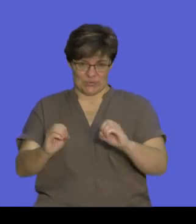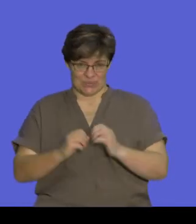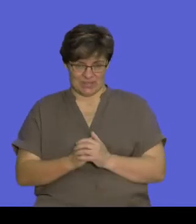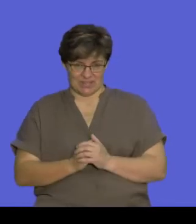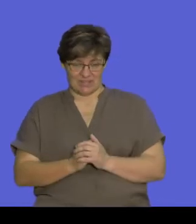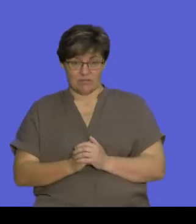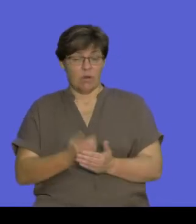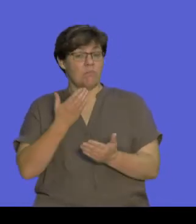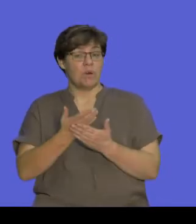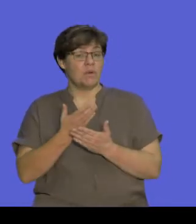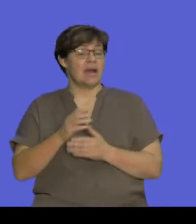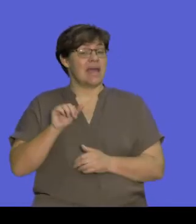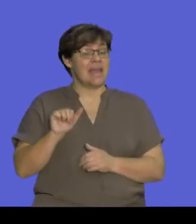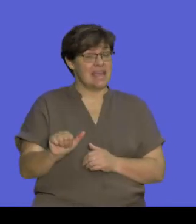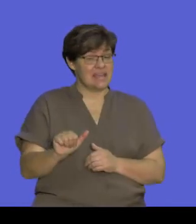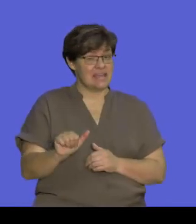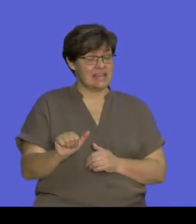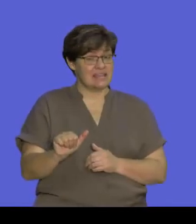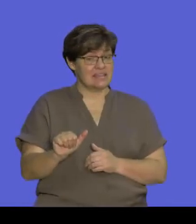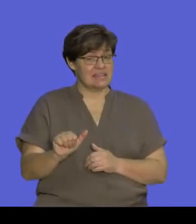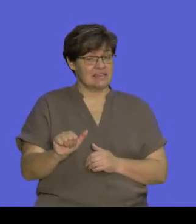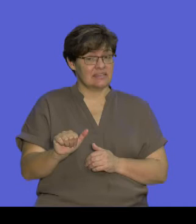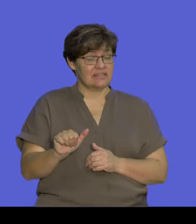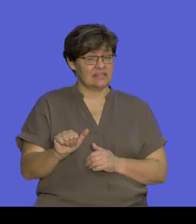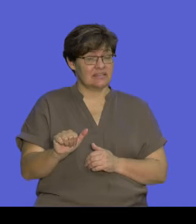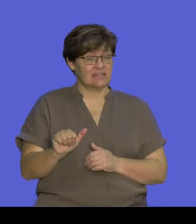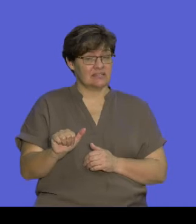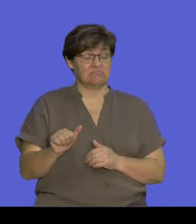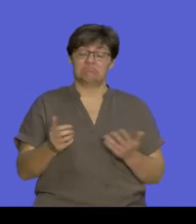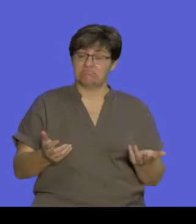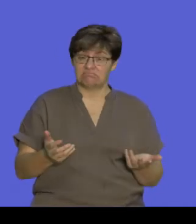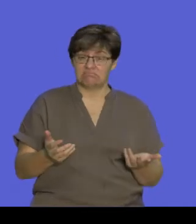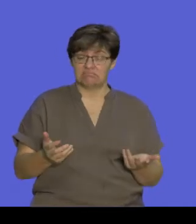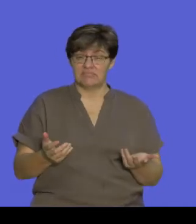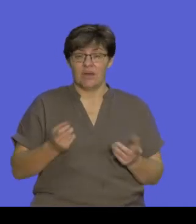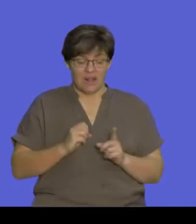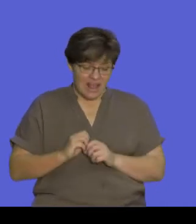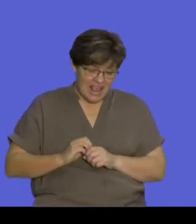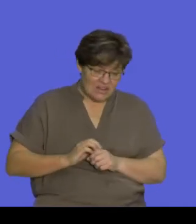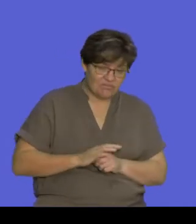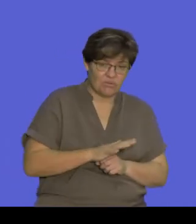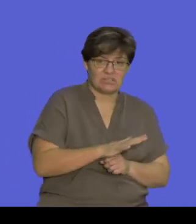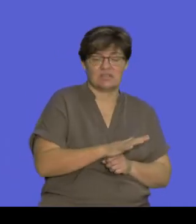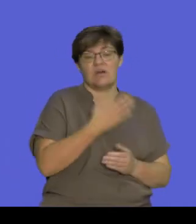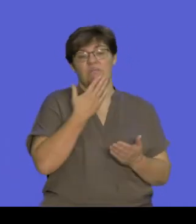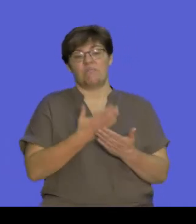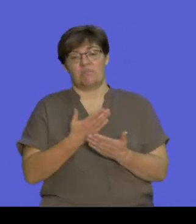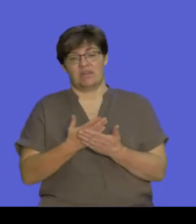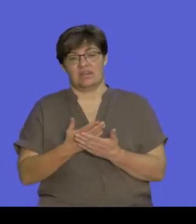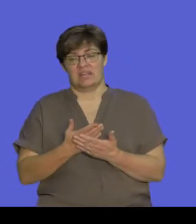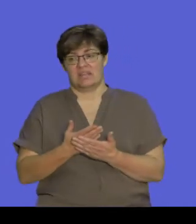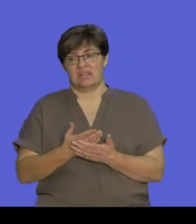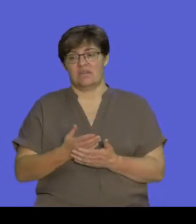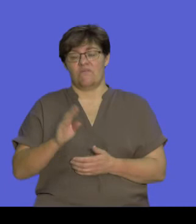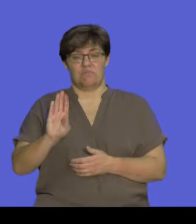of A is not going to, is in fact going to influence the probability of B. They